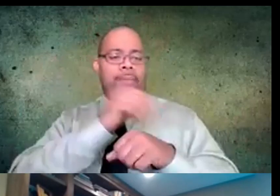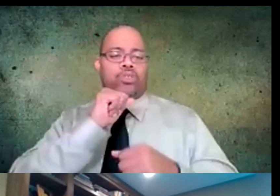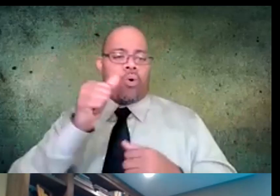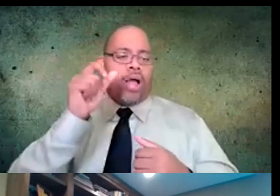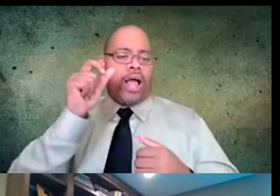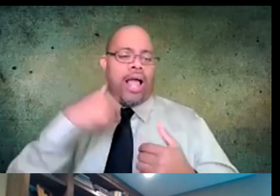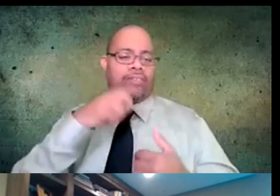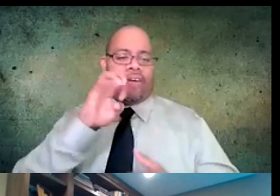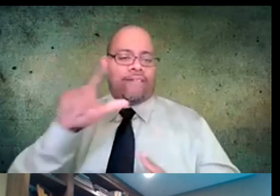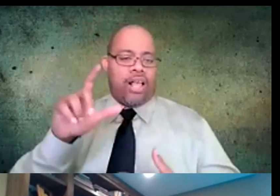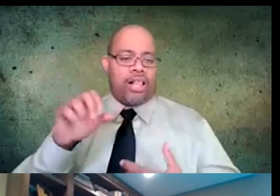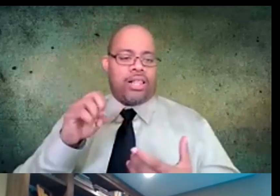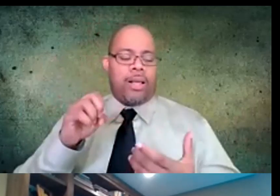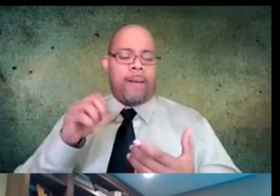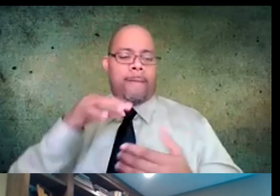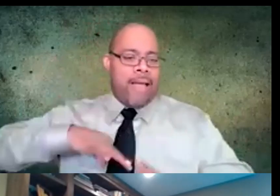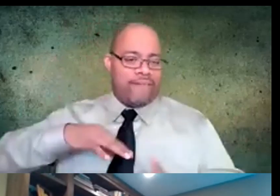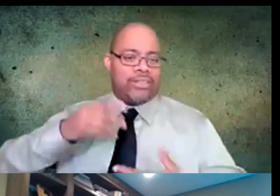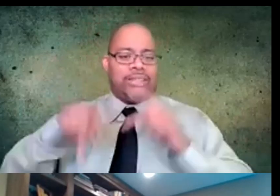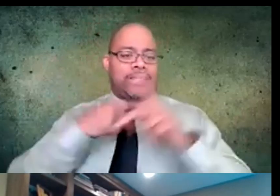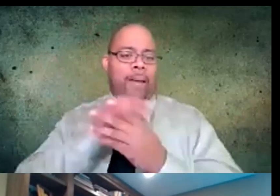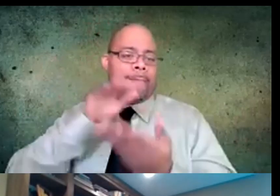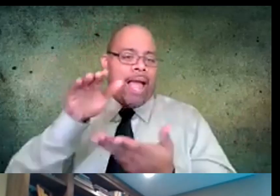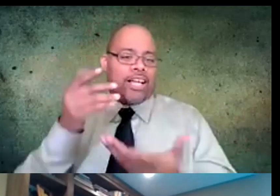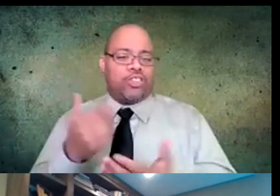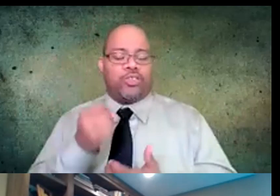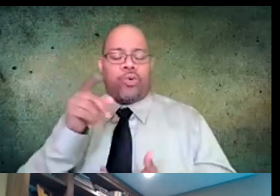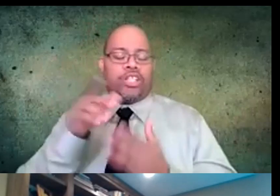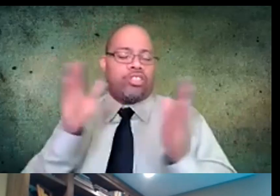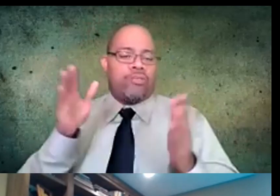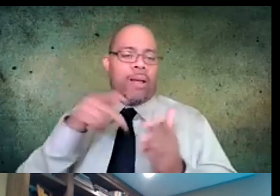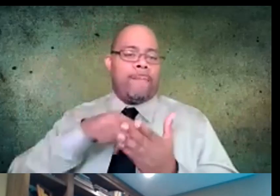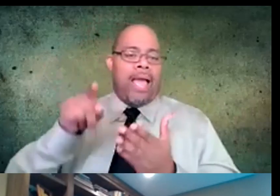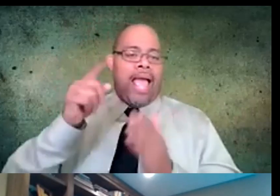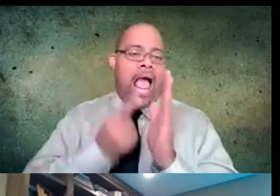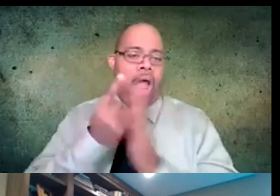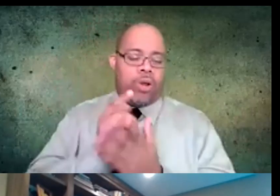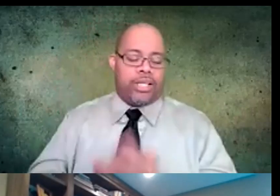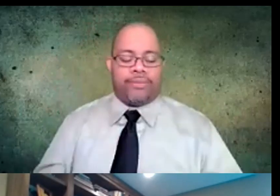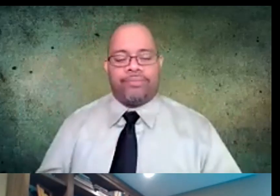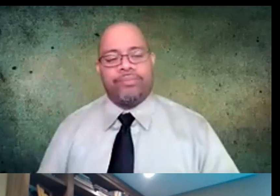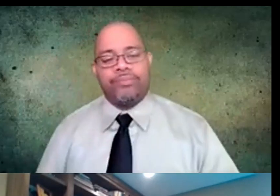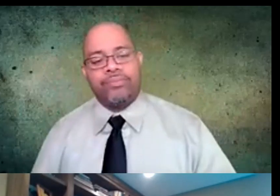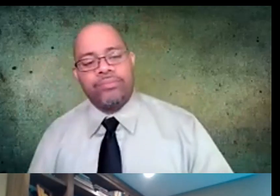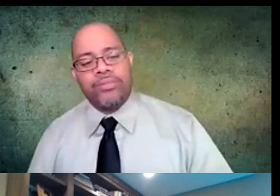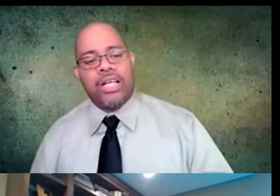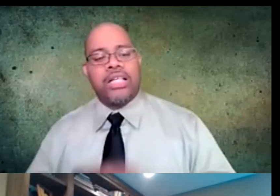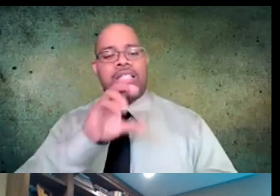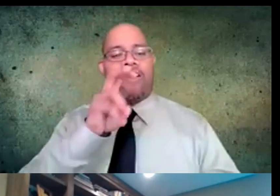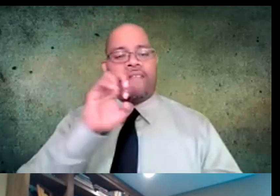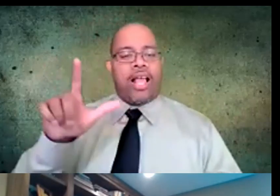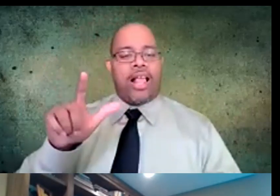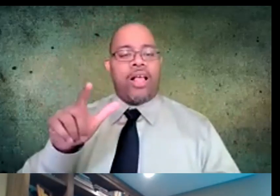Cerevel's benefits and type of package. So they're generally paid hourly. Cerevel right now, we don't have a